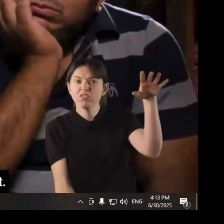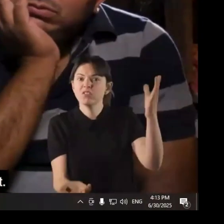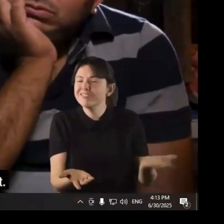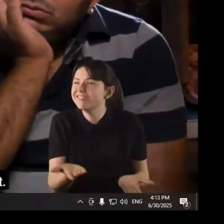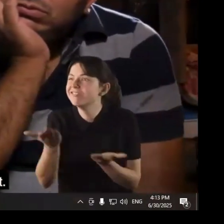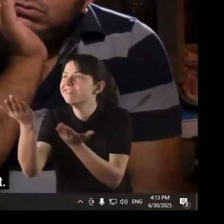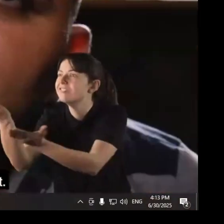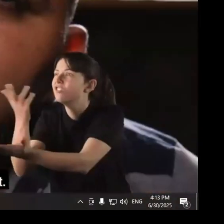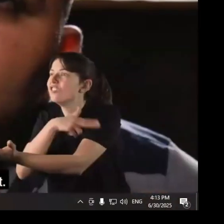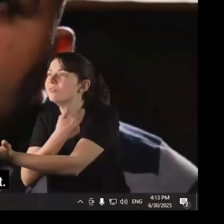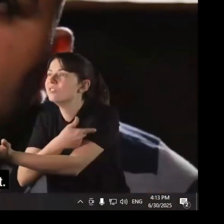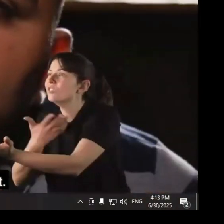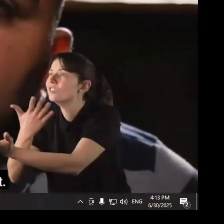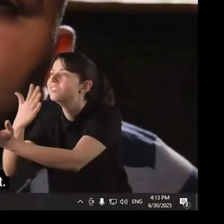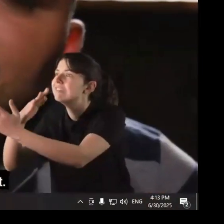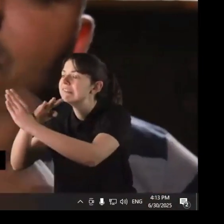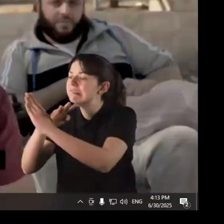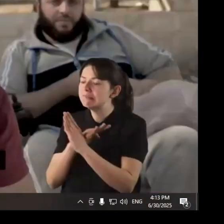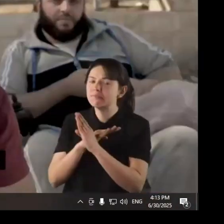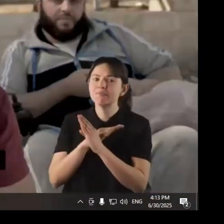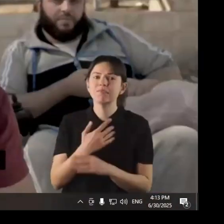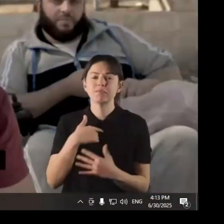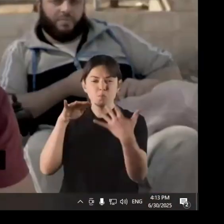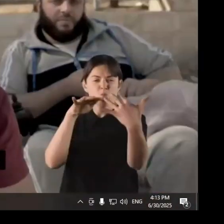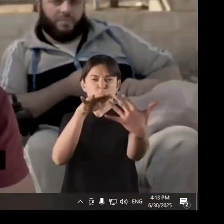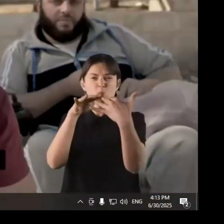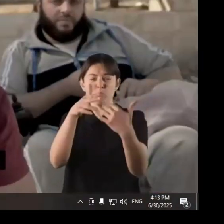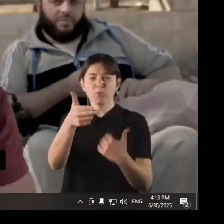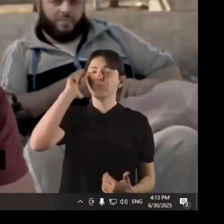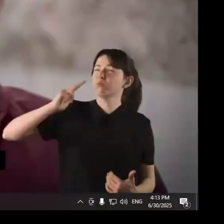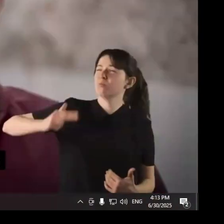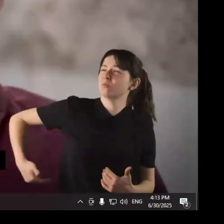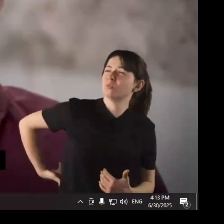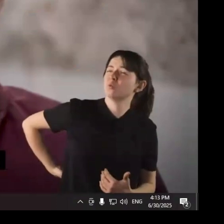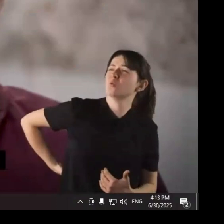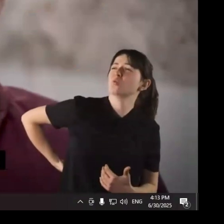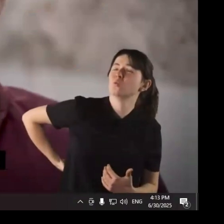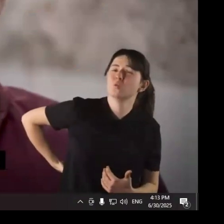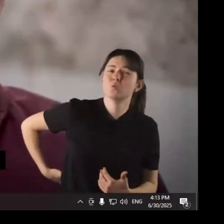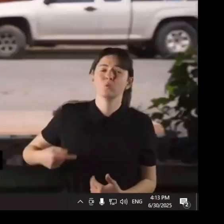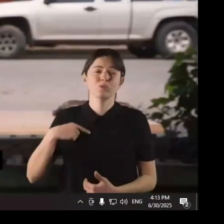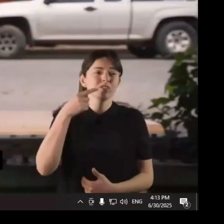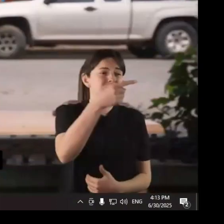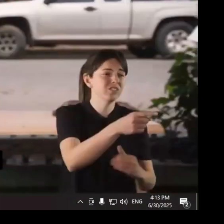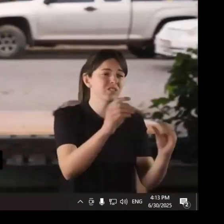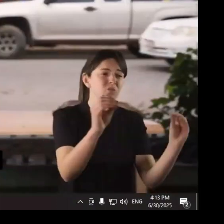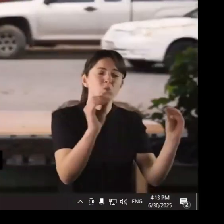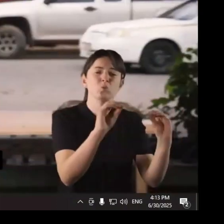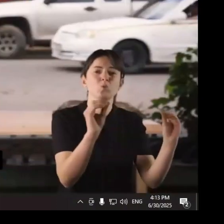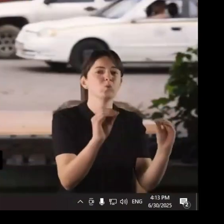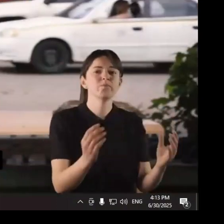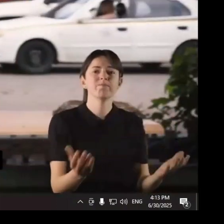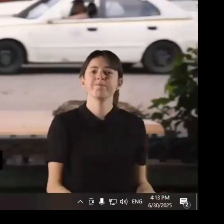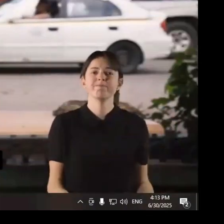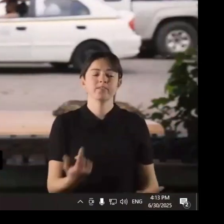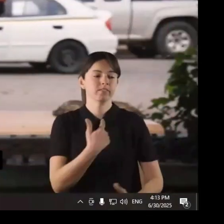the treatment. I was injured in the war and I couldn't access treatment. I had no access